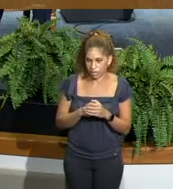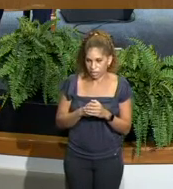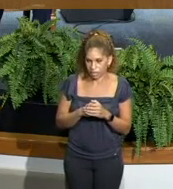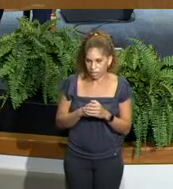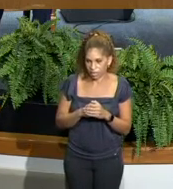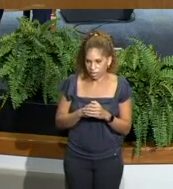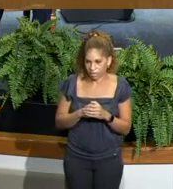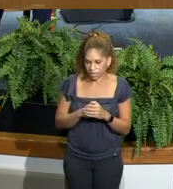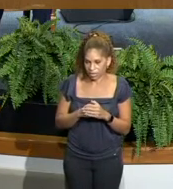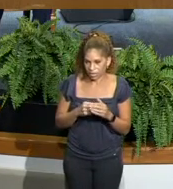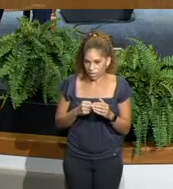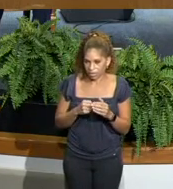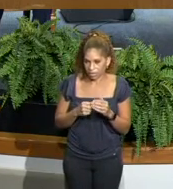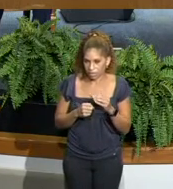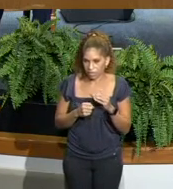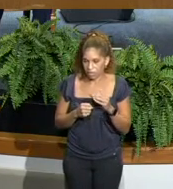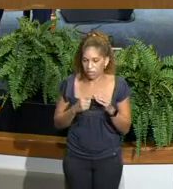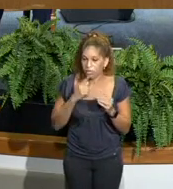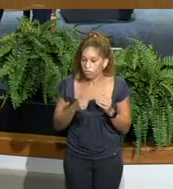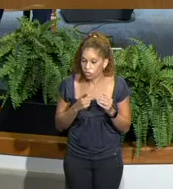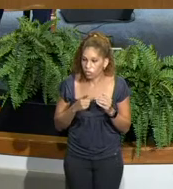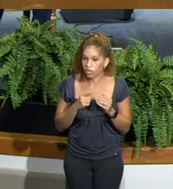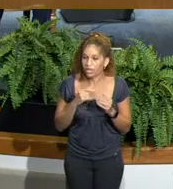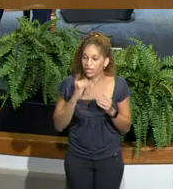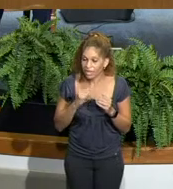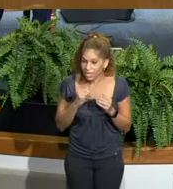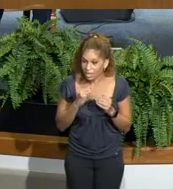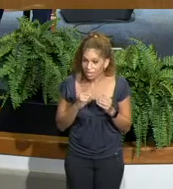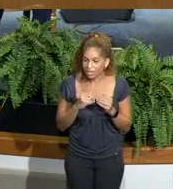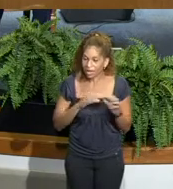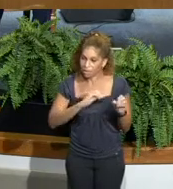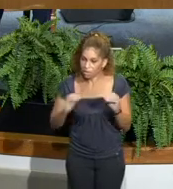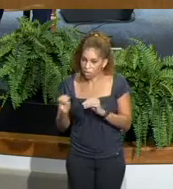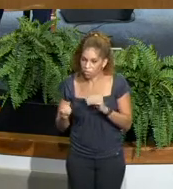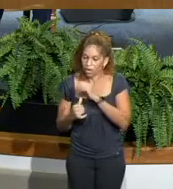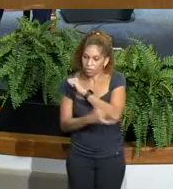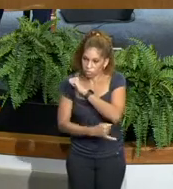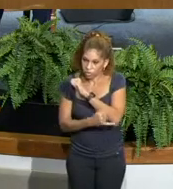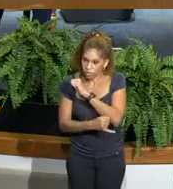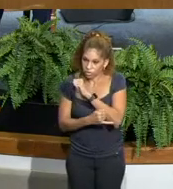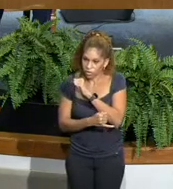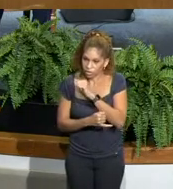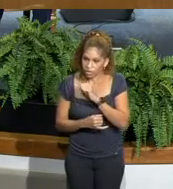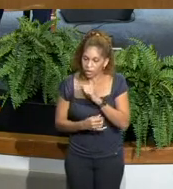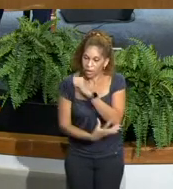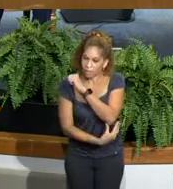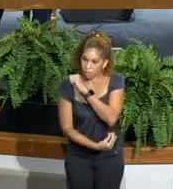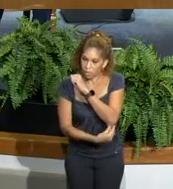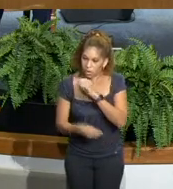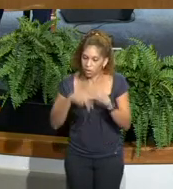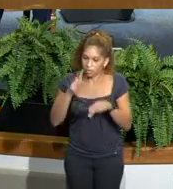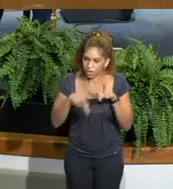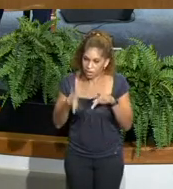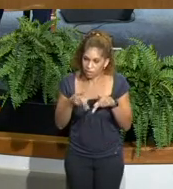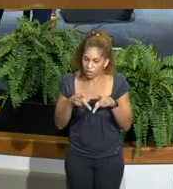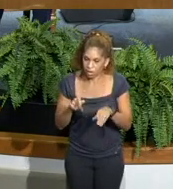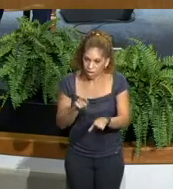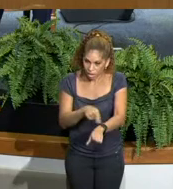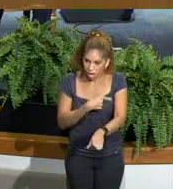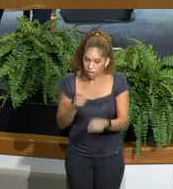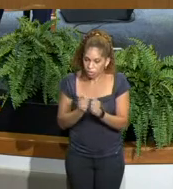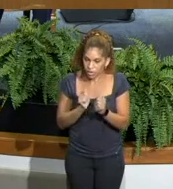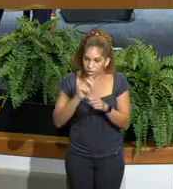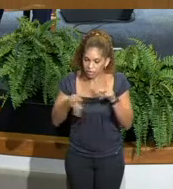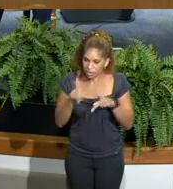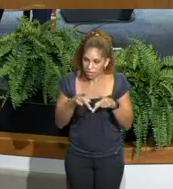And fact of the matter is, the truth is, as I move around the country, poor and low-wealth people, along with people of faith